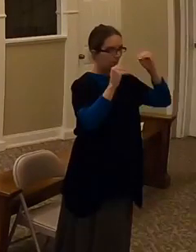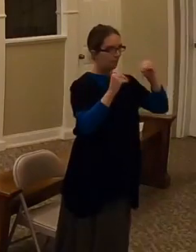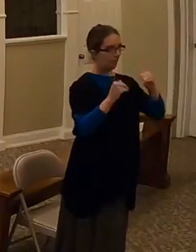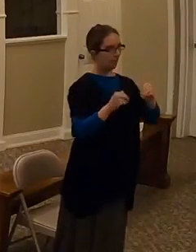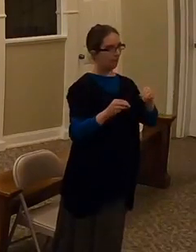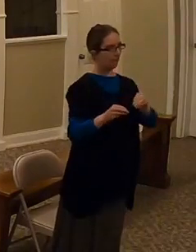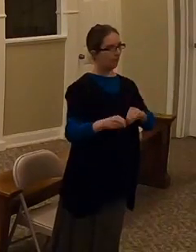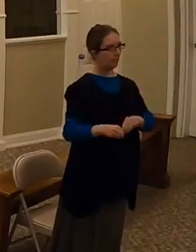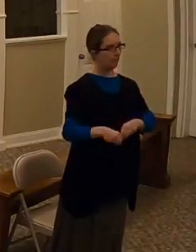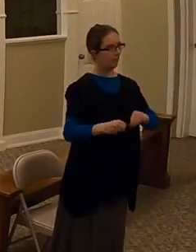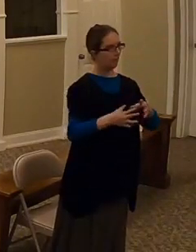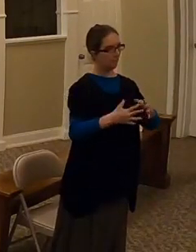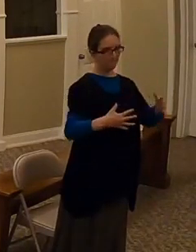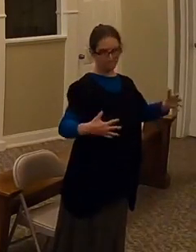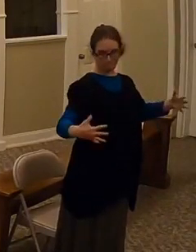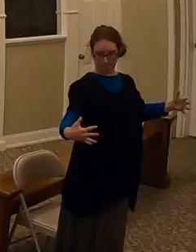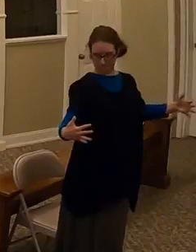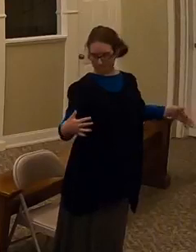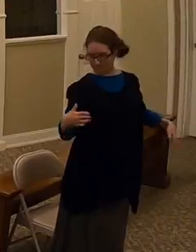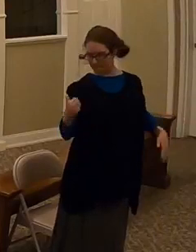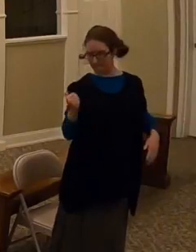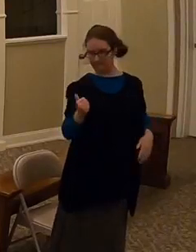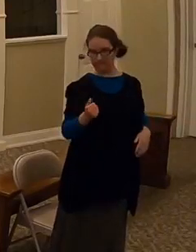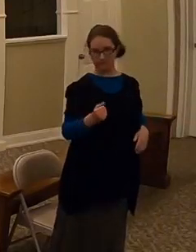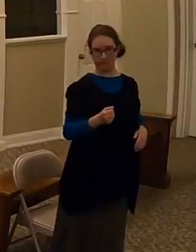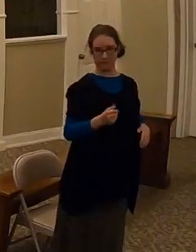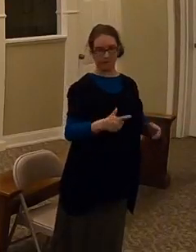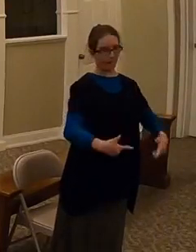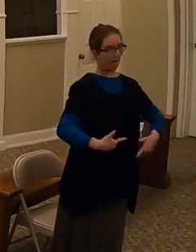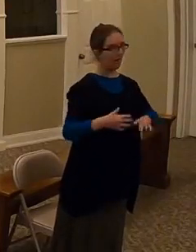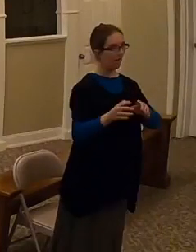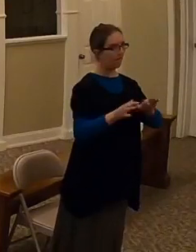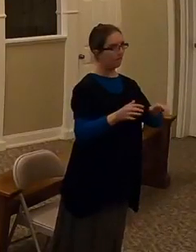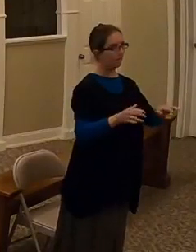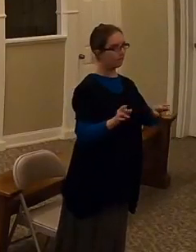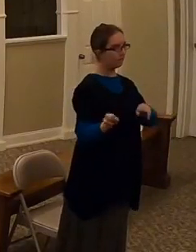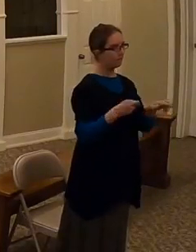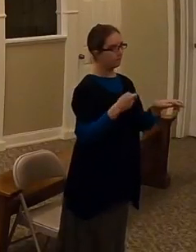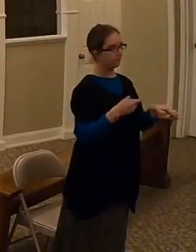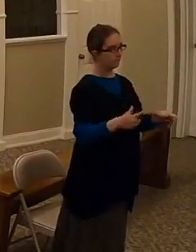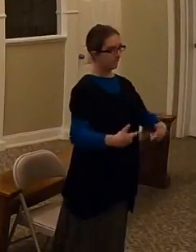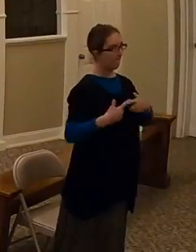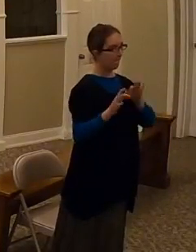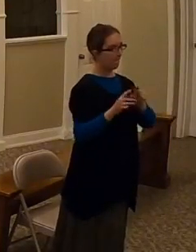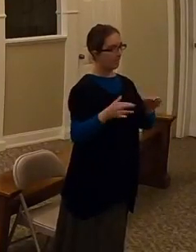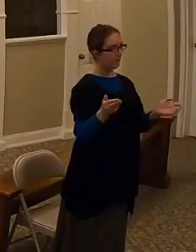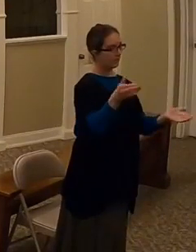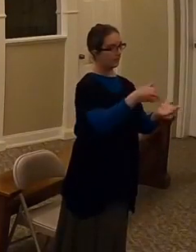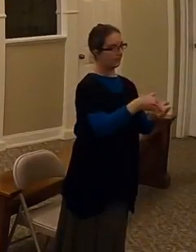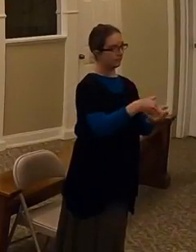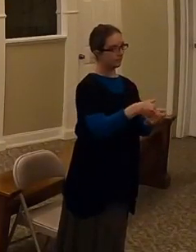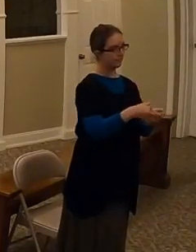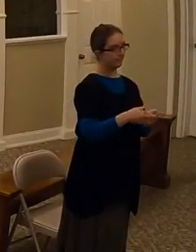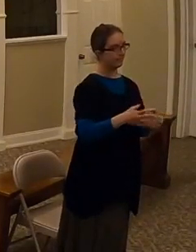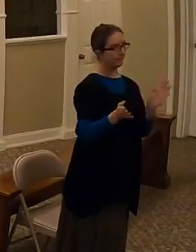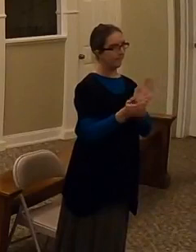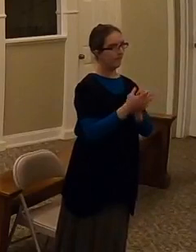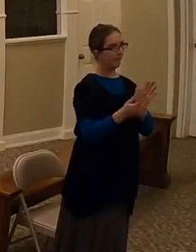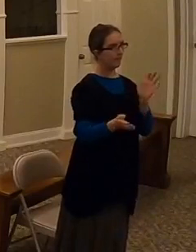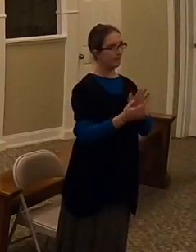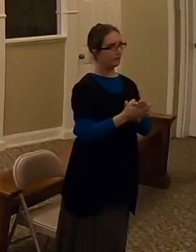this expanded out a little bit and have it back out here so we can have live music again. Yeah, I'm ready for live music again, aren't you? Yeah.